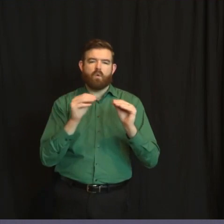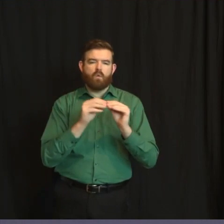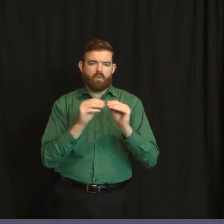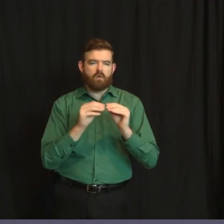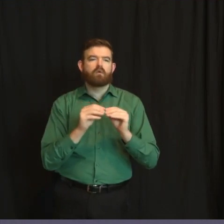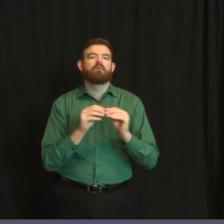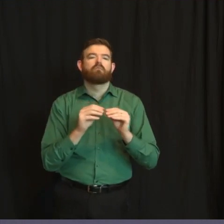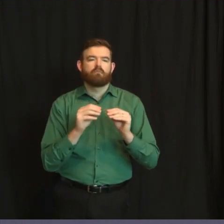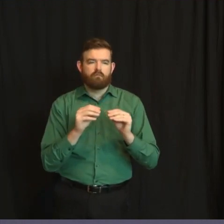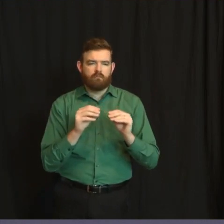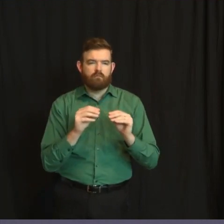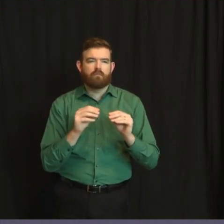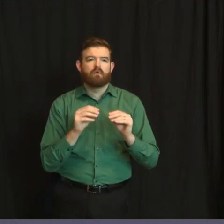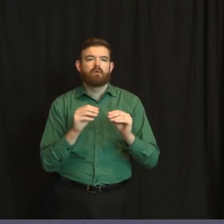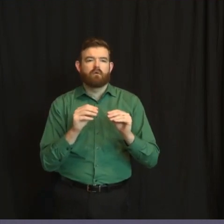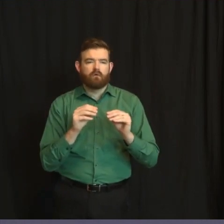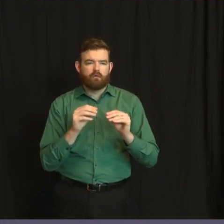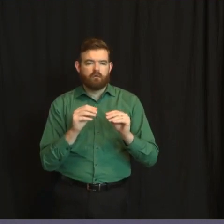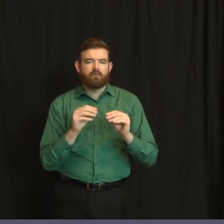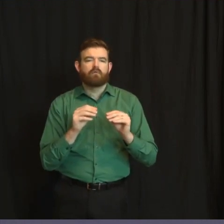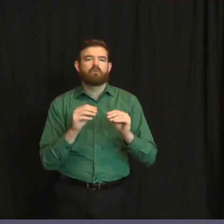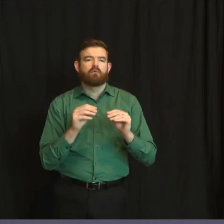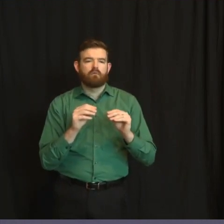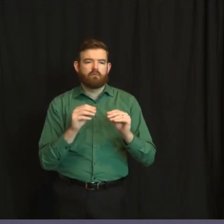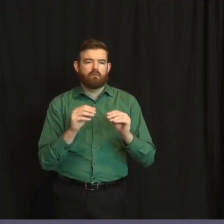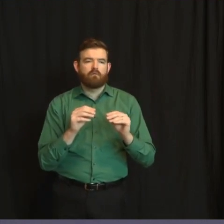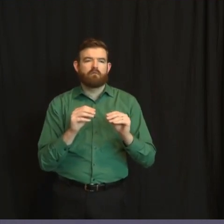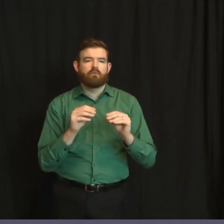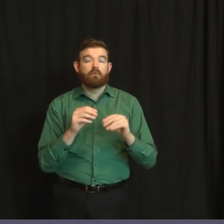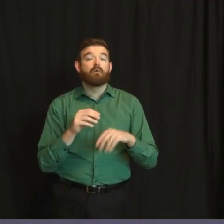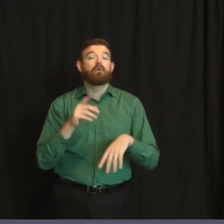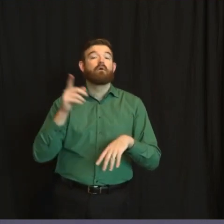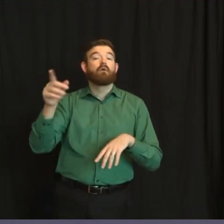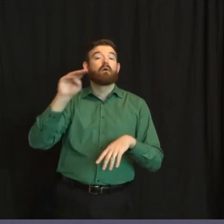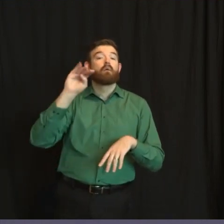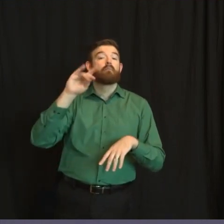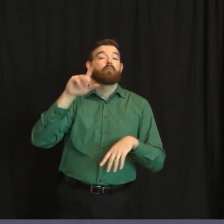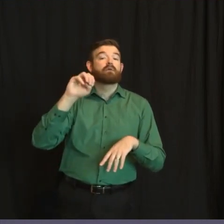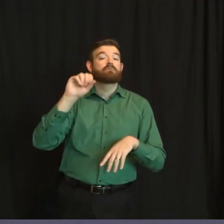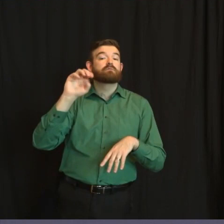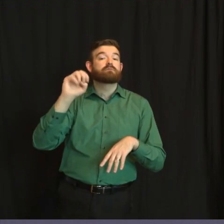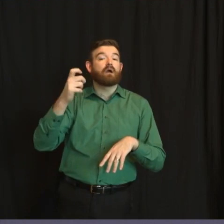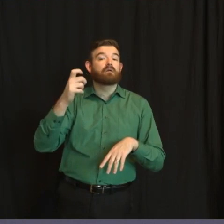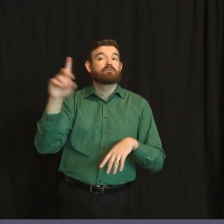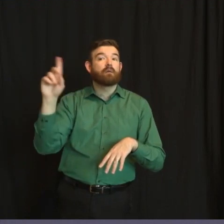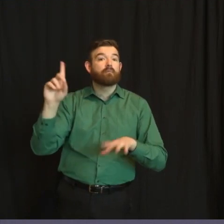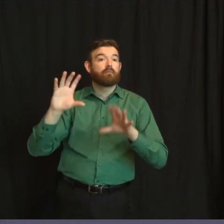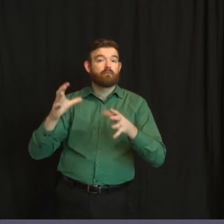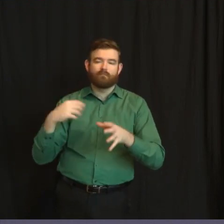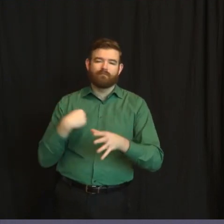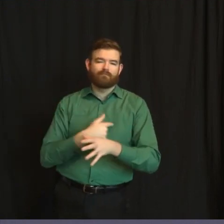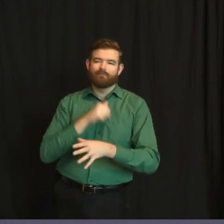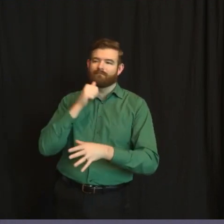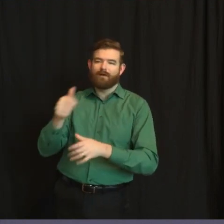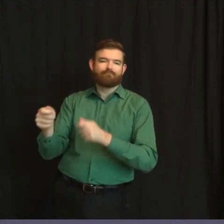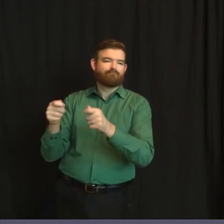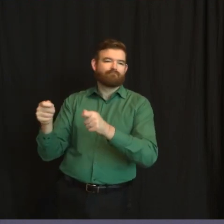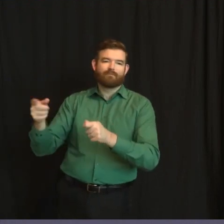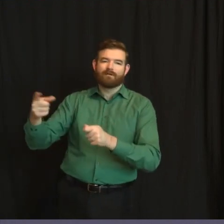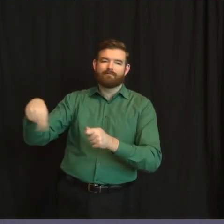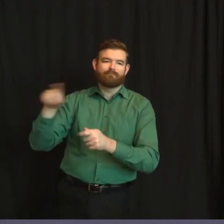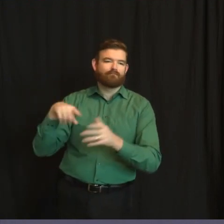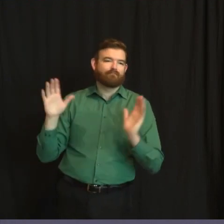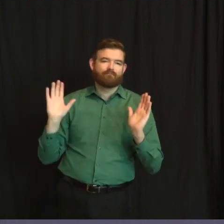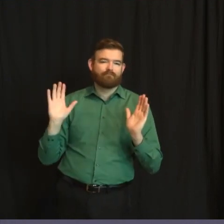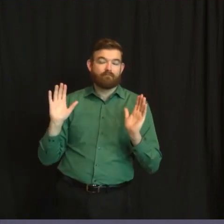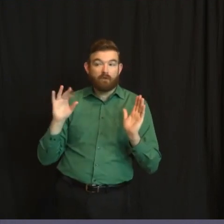Democrats. I don't have any insight on that, so let me find out more about that and come back to you if I've got any insight. My guess is I won't, but if I do, I'll come back to you.